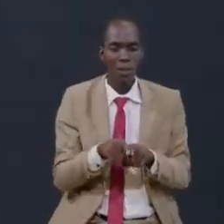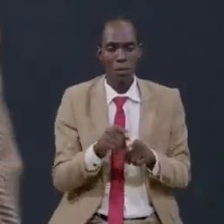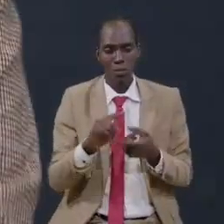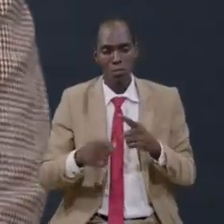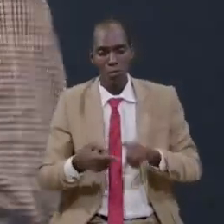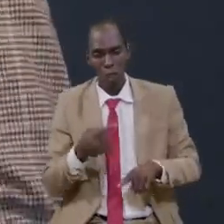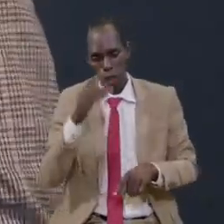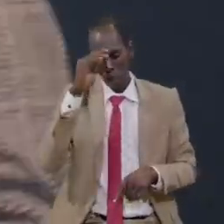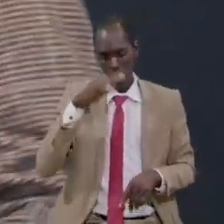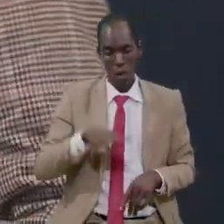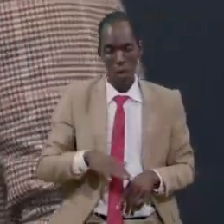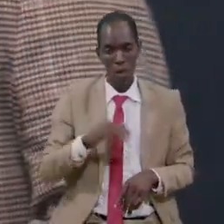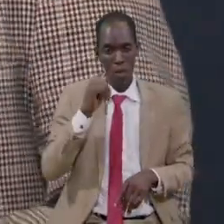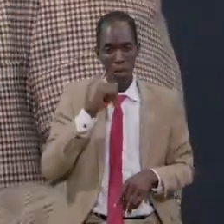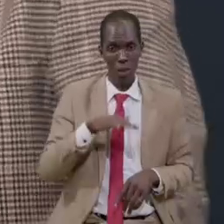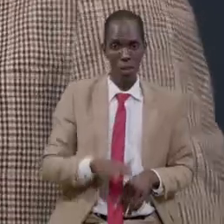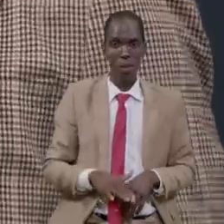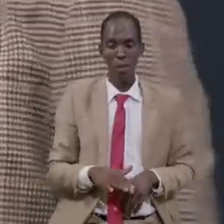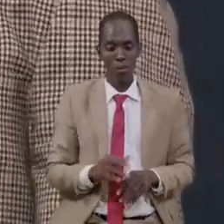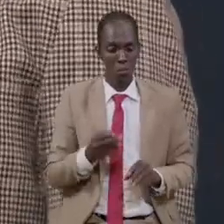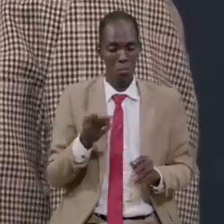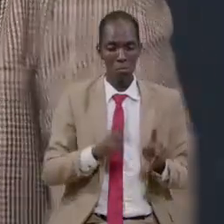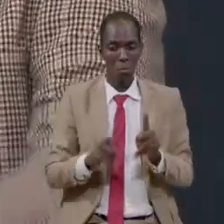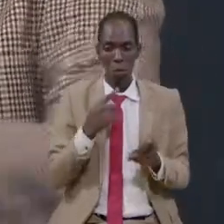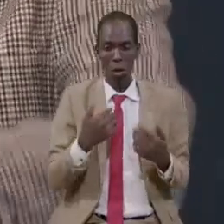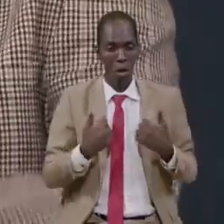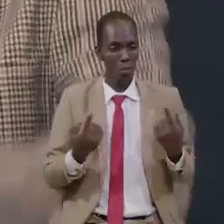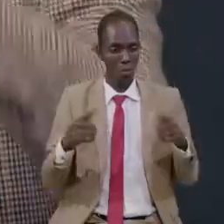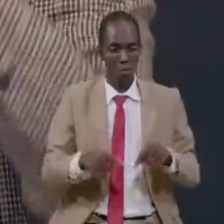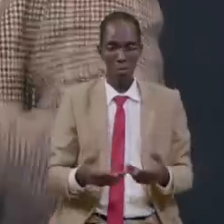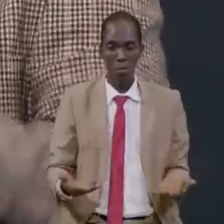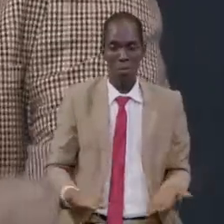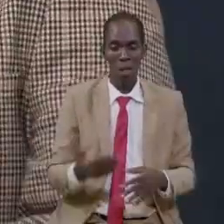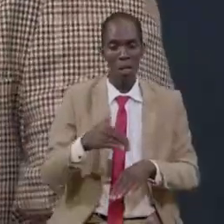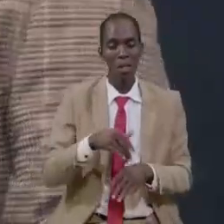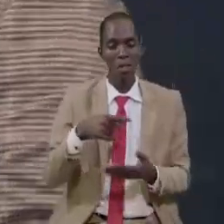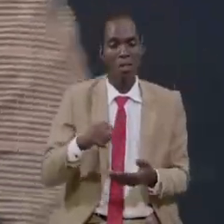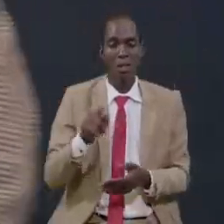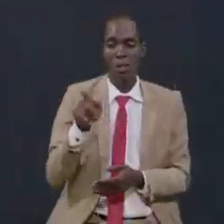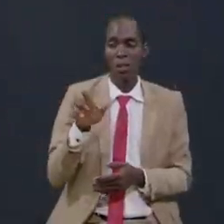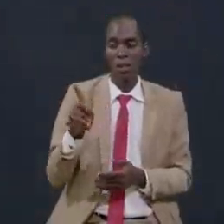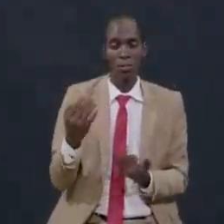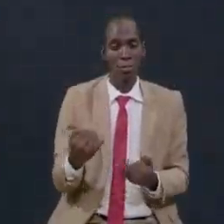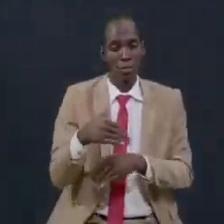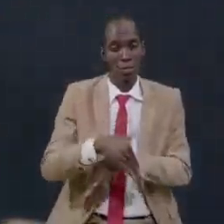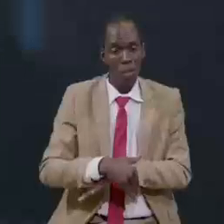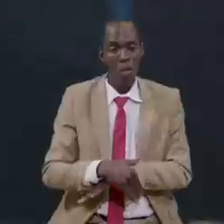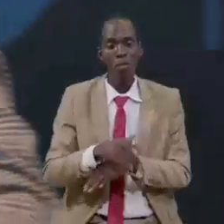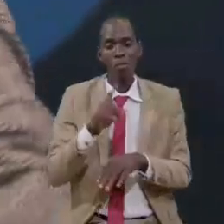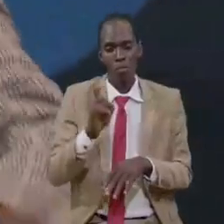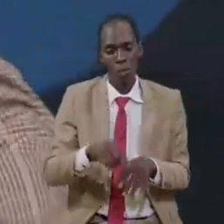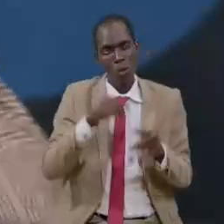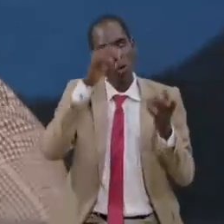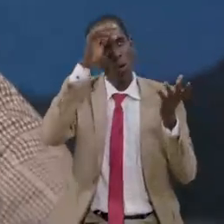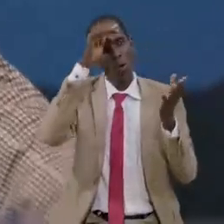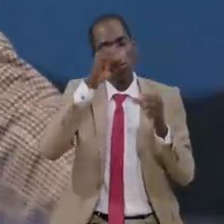girl, participant at the GCK tonight, hope in the Lord. If